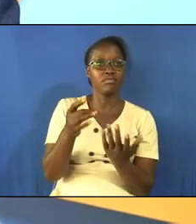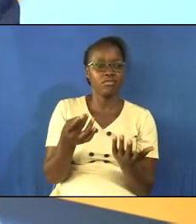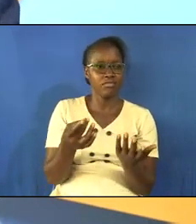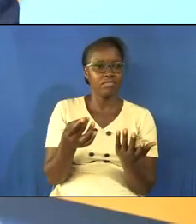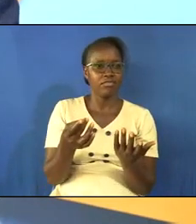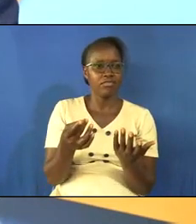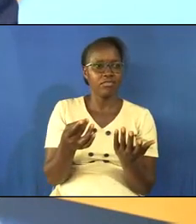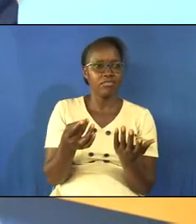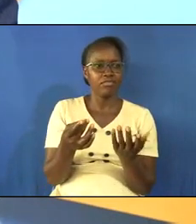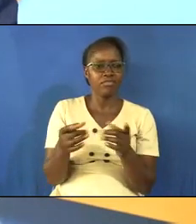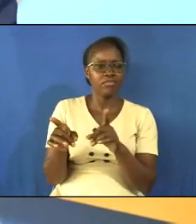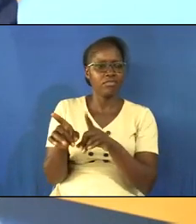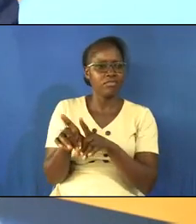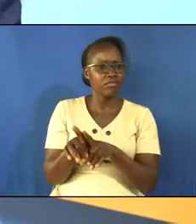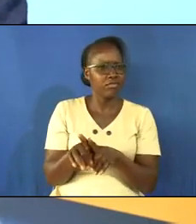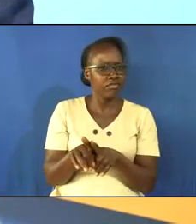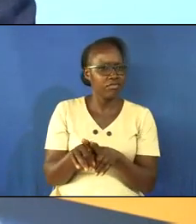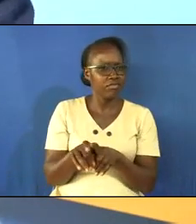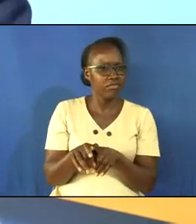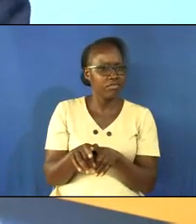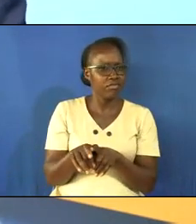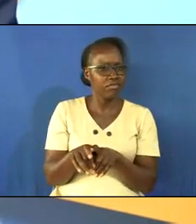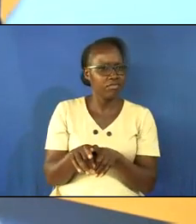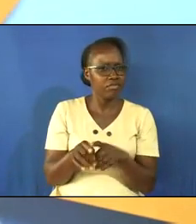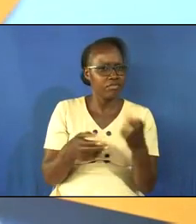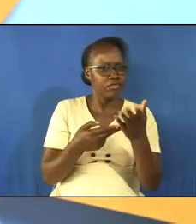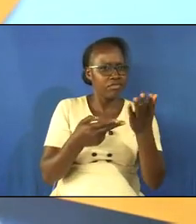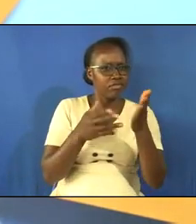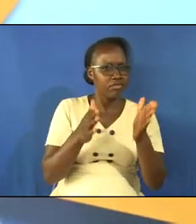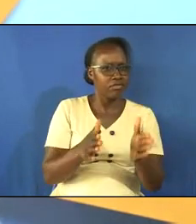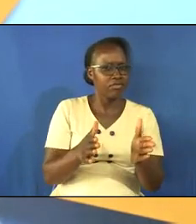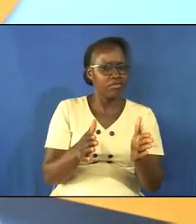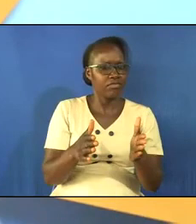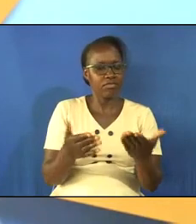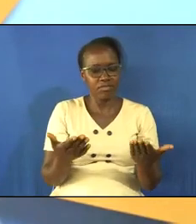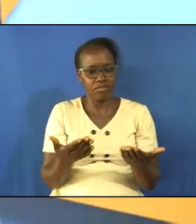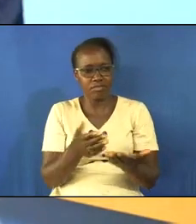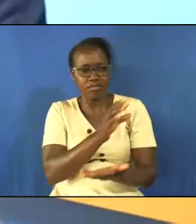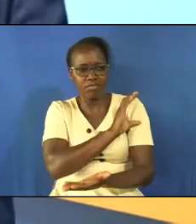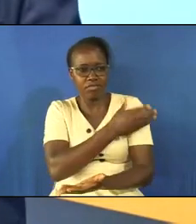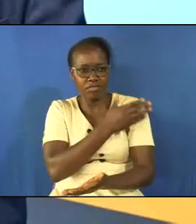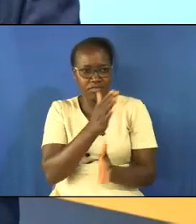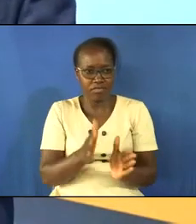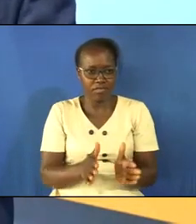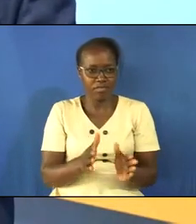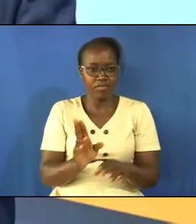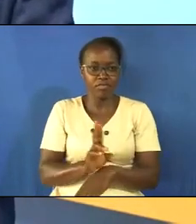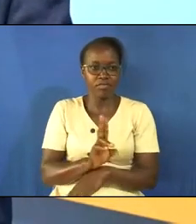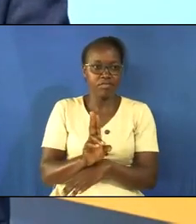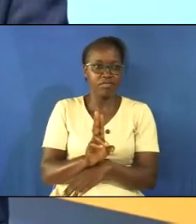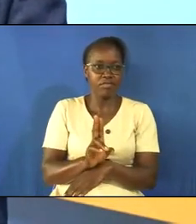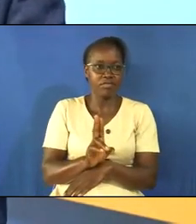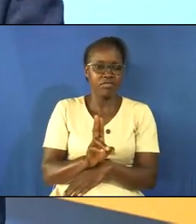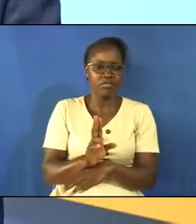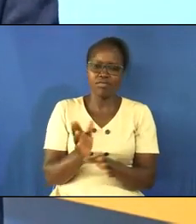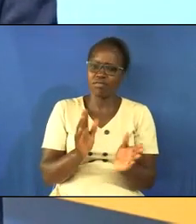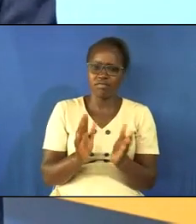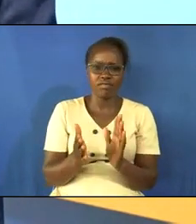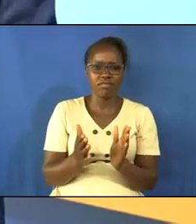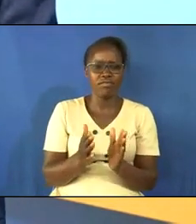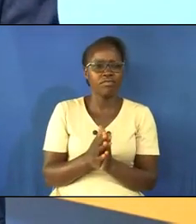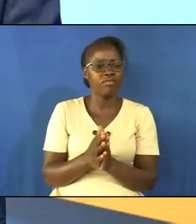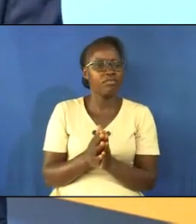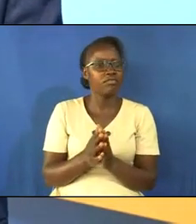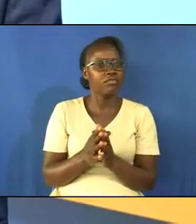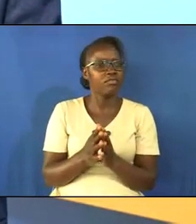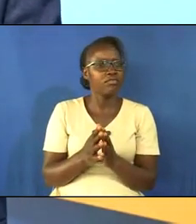Then the image over there shows a technician or a clinician using a colposcope to